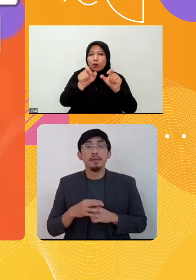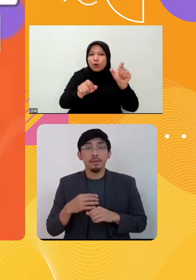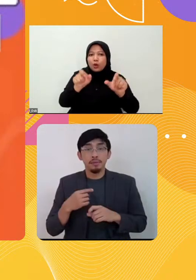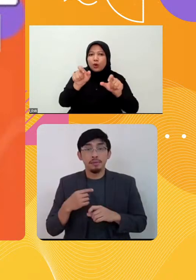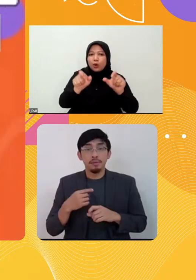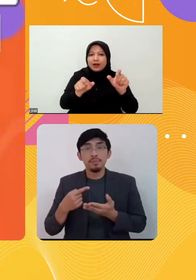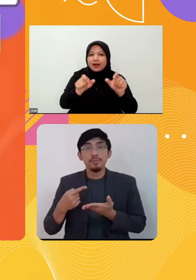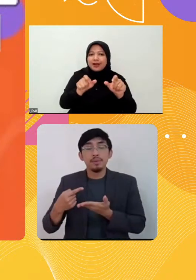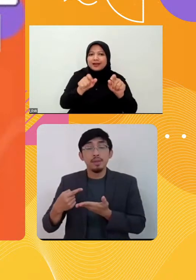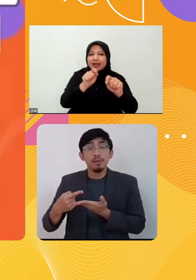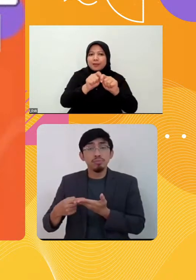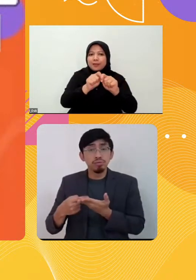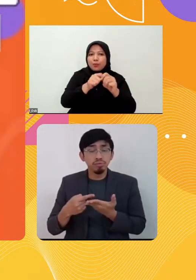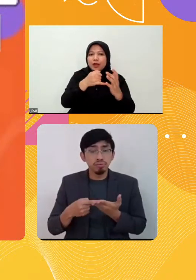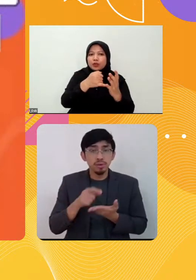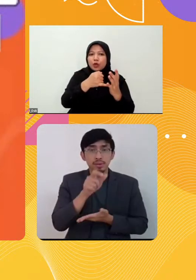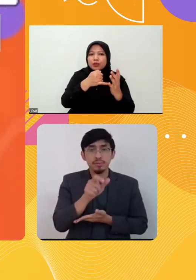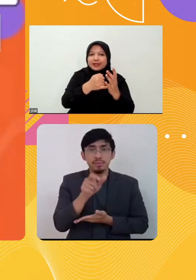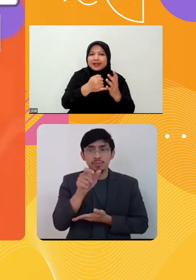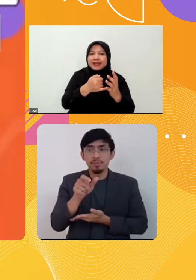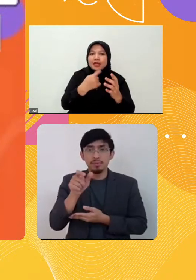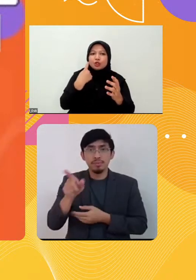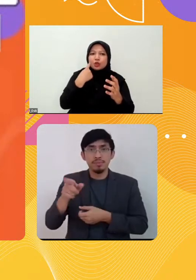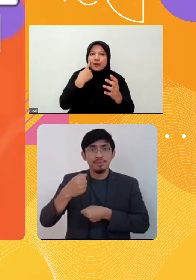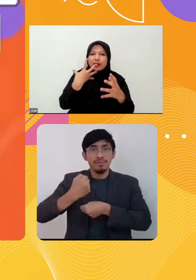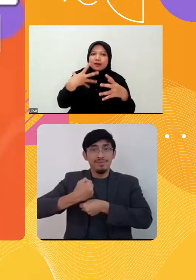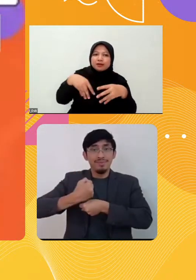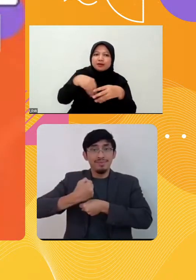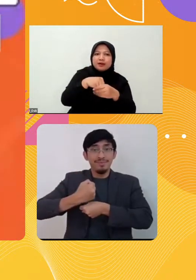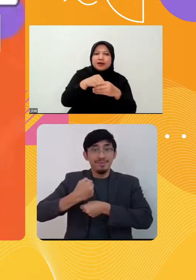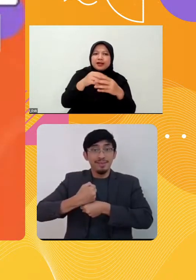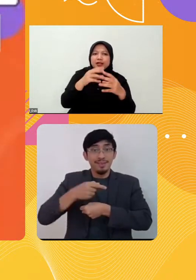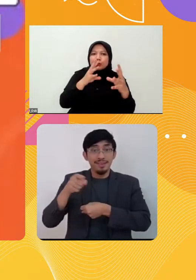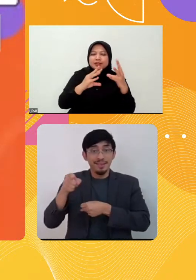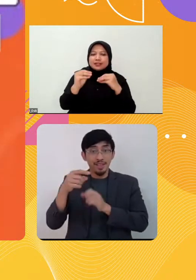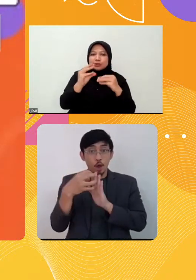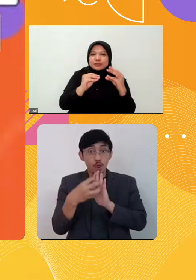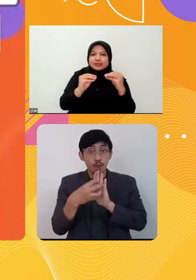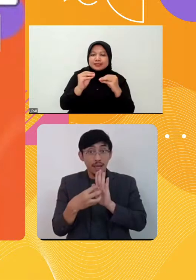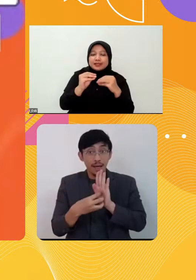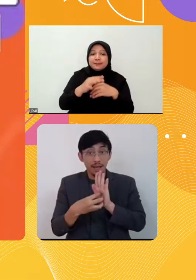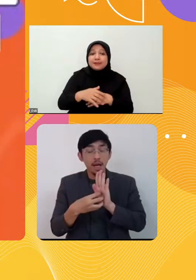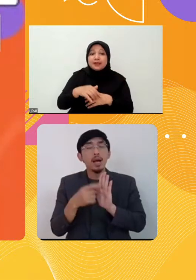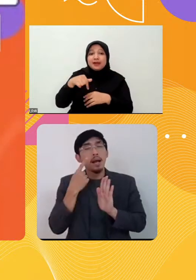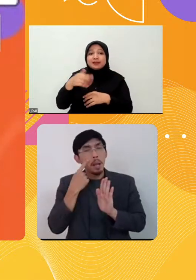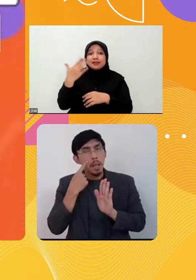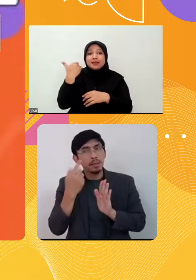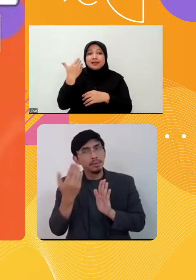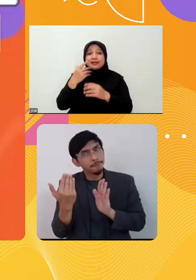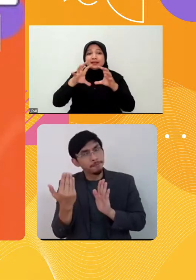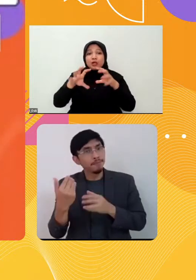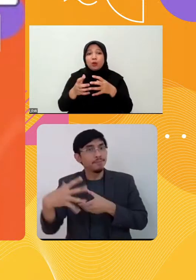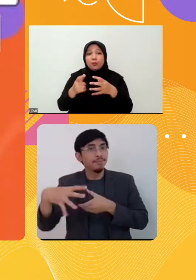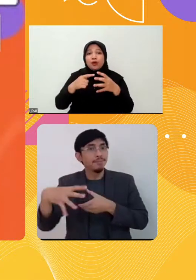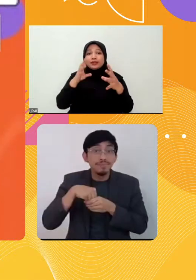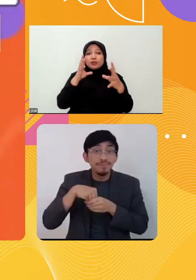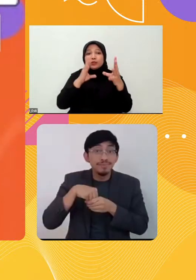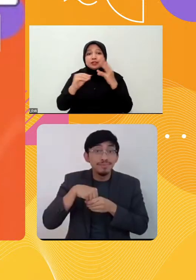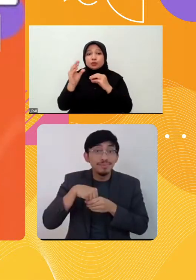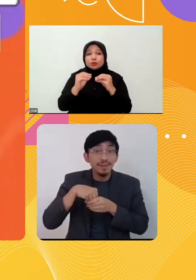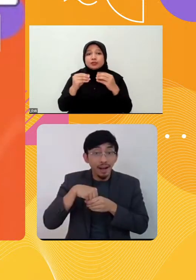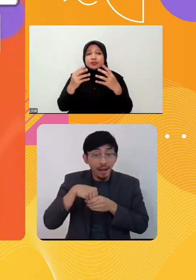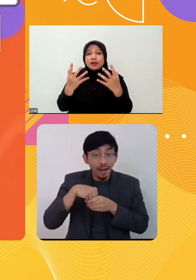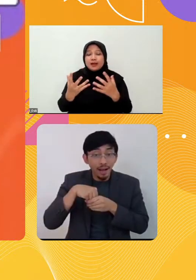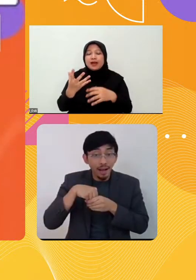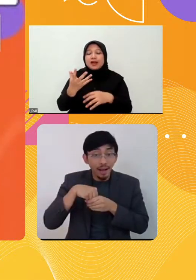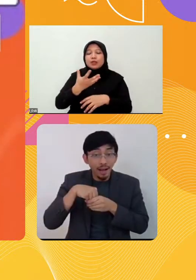creator. And then we're talking in here that we need to engage many